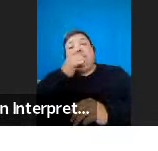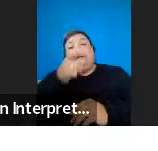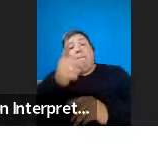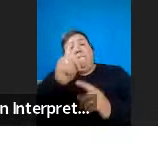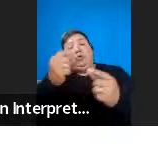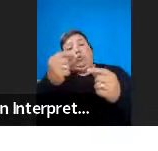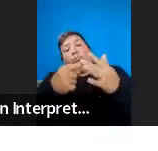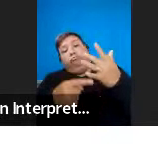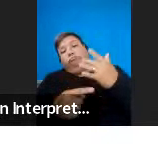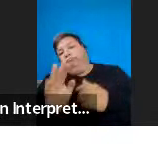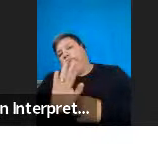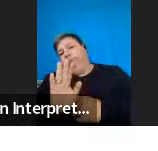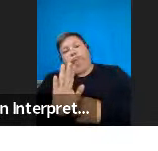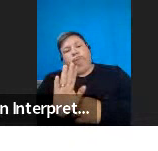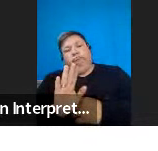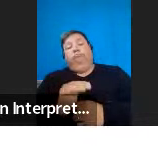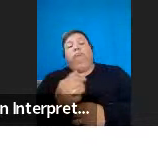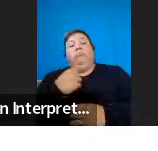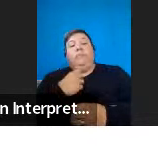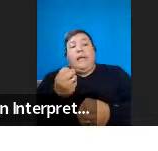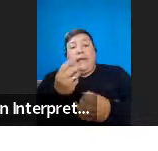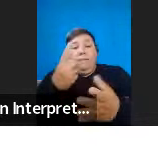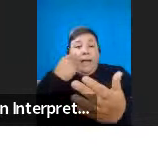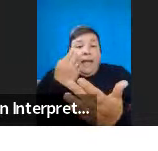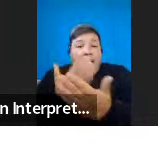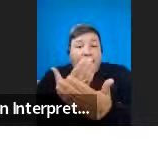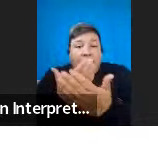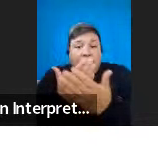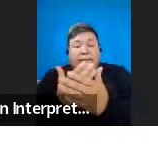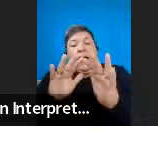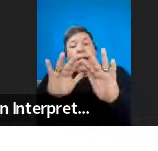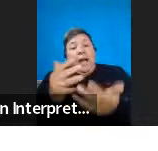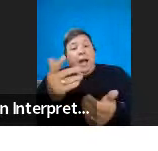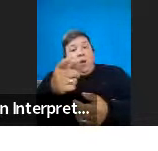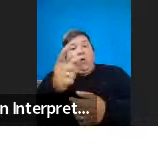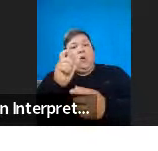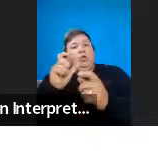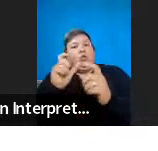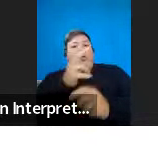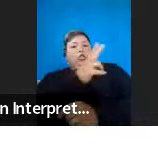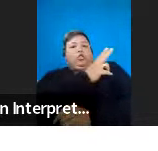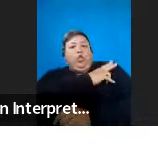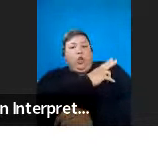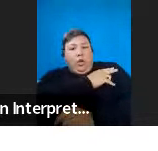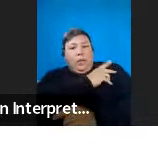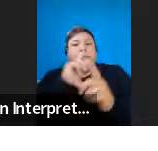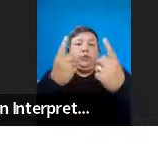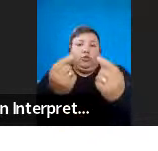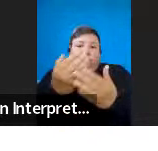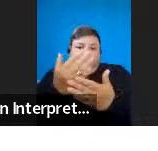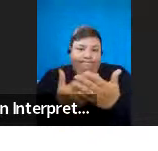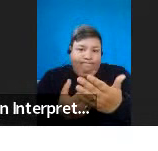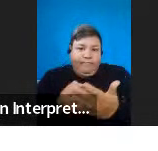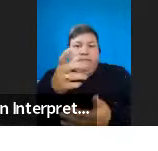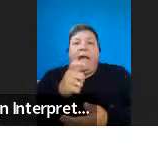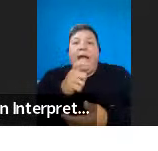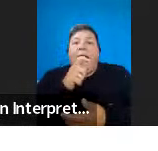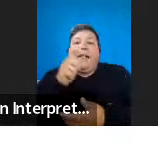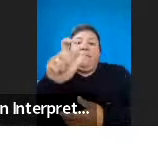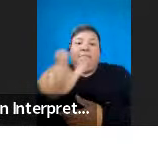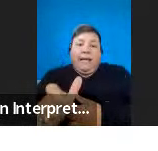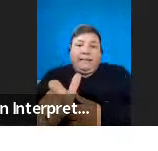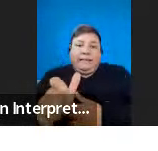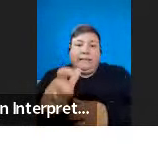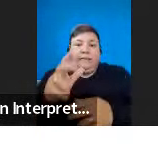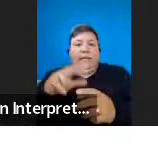as long as you are giving us evidence that there is safety and security that is in place to ensure that a person's access card, if it's a